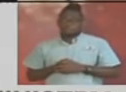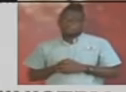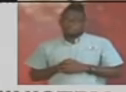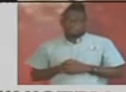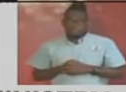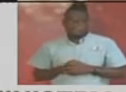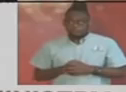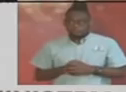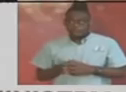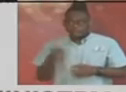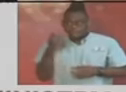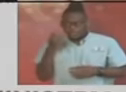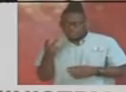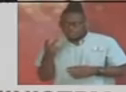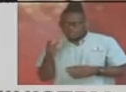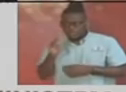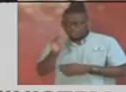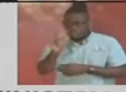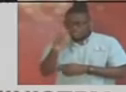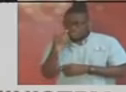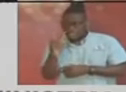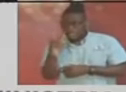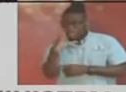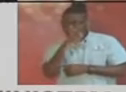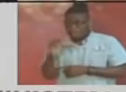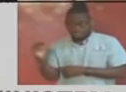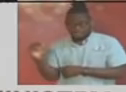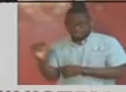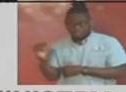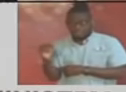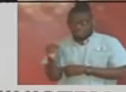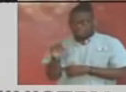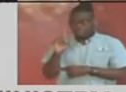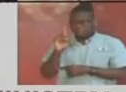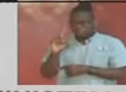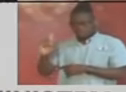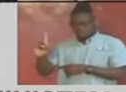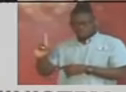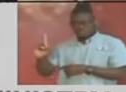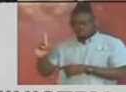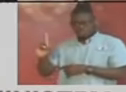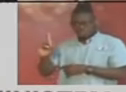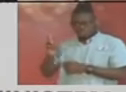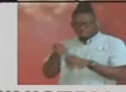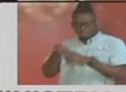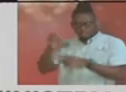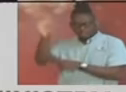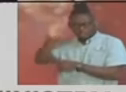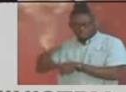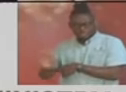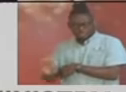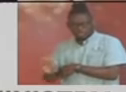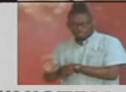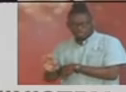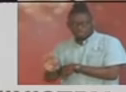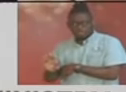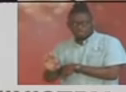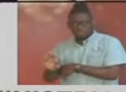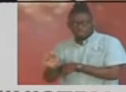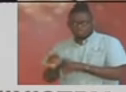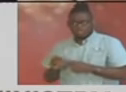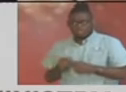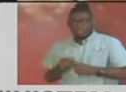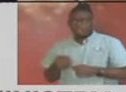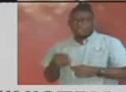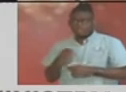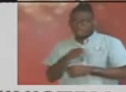seen the UK, and as the CMO said, there has been, one particular case that did not come out. We have seen also a